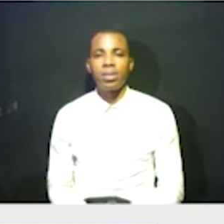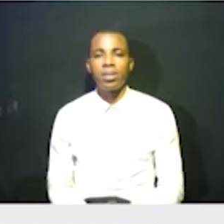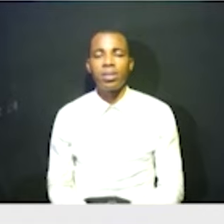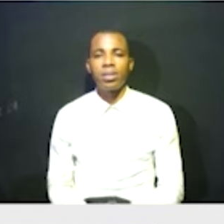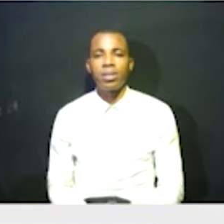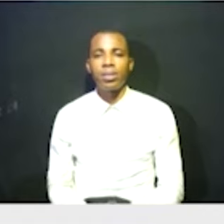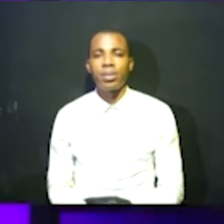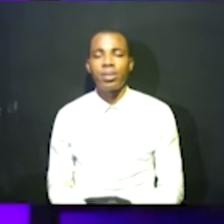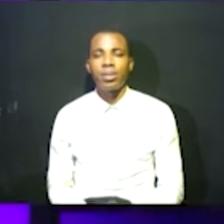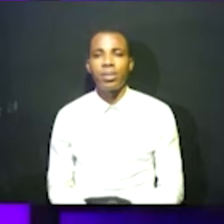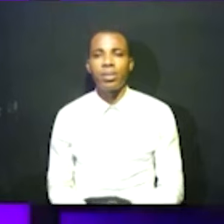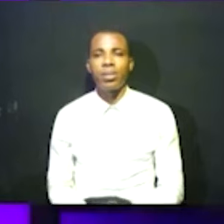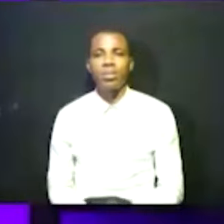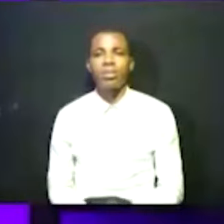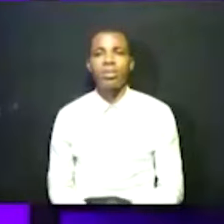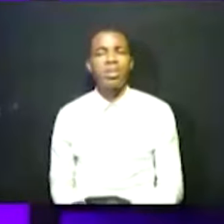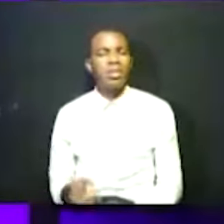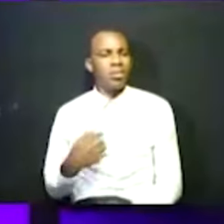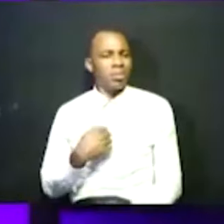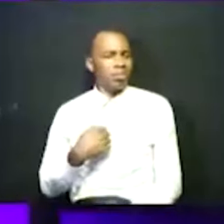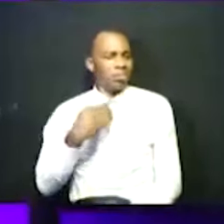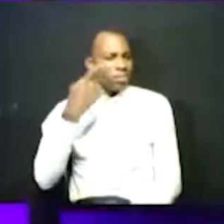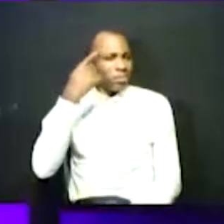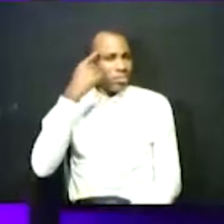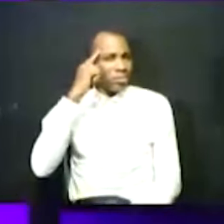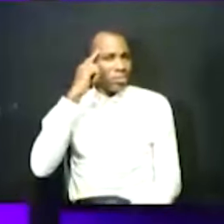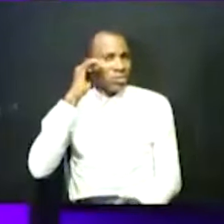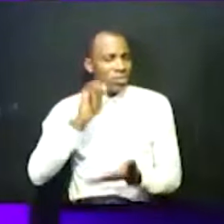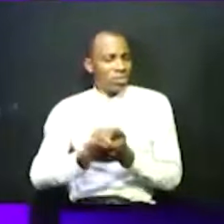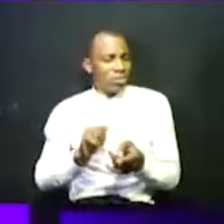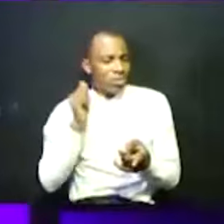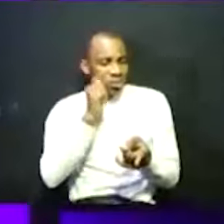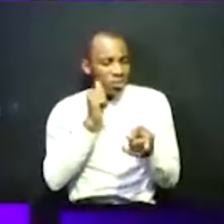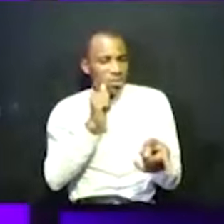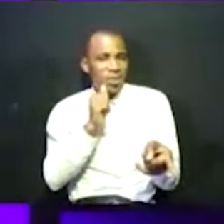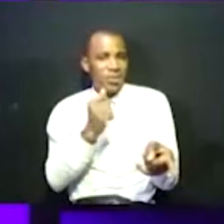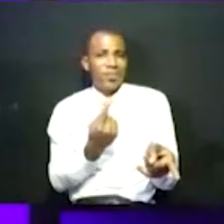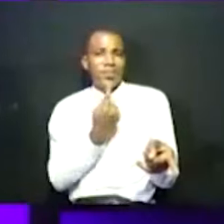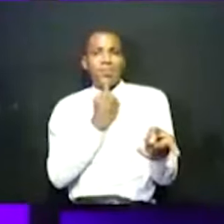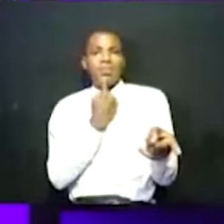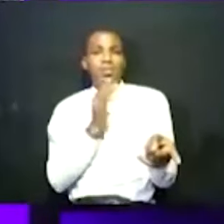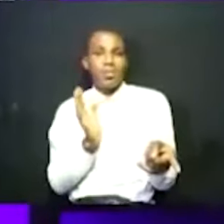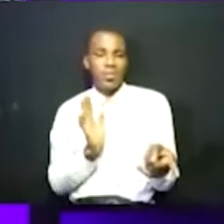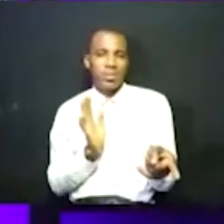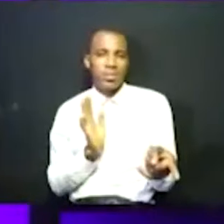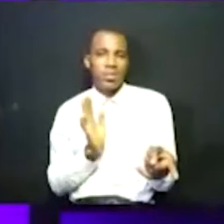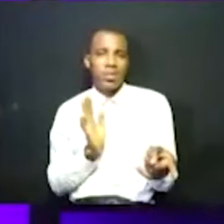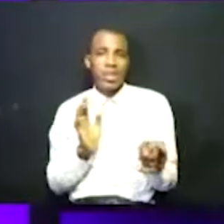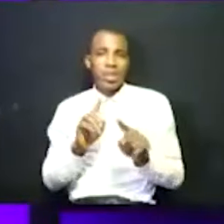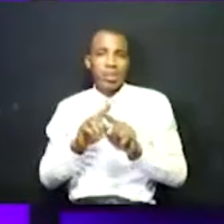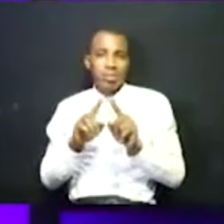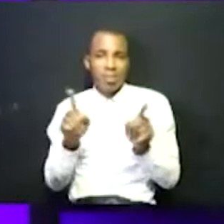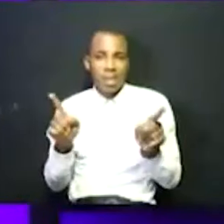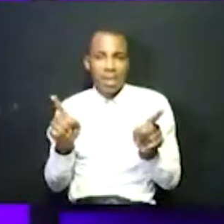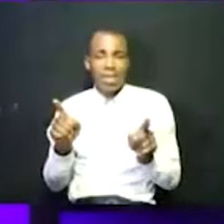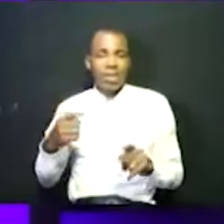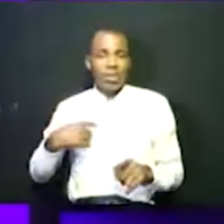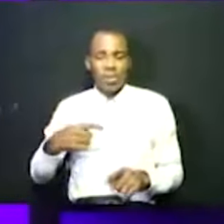onyanko ponti kukwe mono. I don't think that this lady is disappointing, but I think that those of us Christians